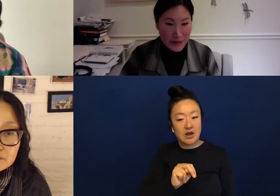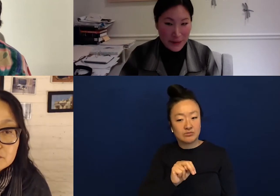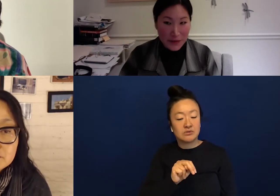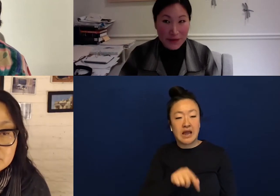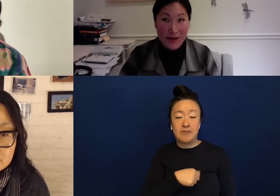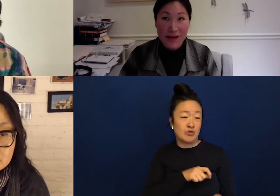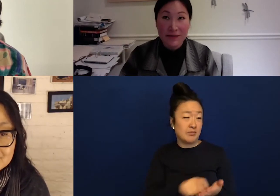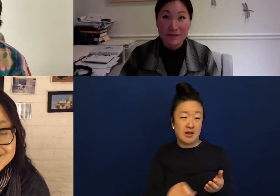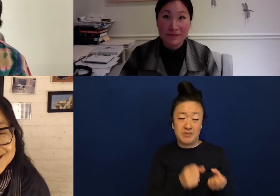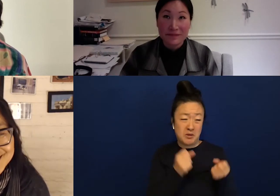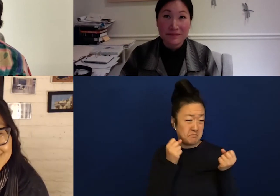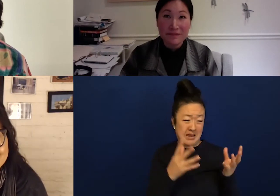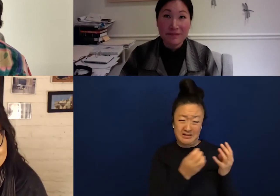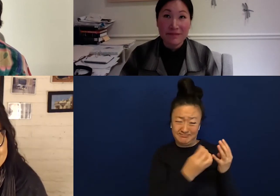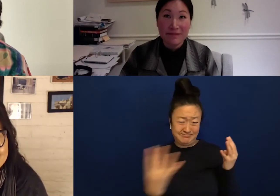many people.